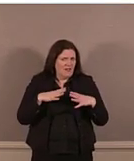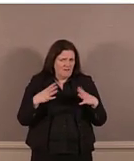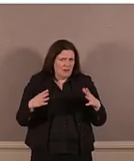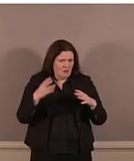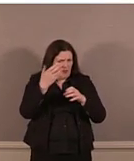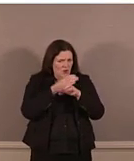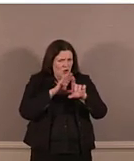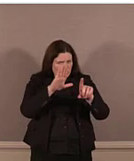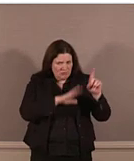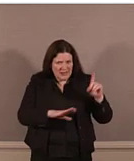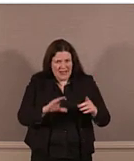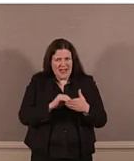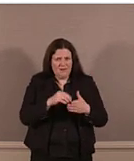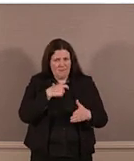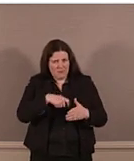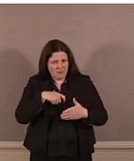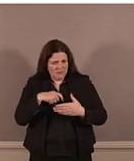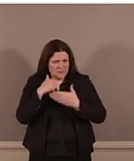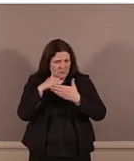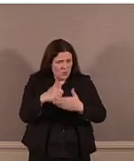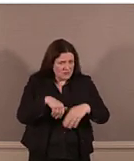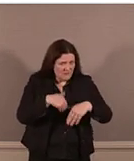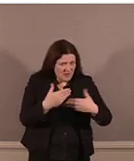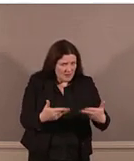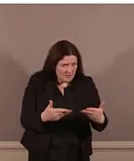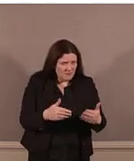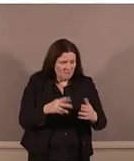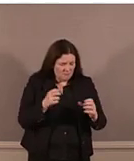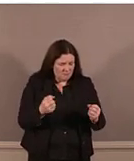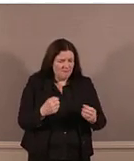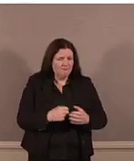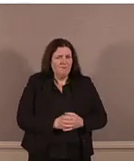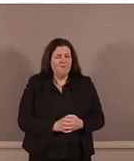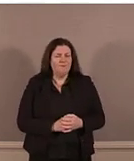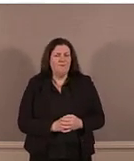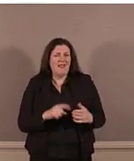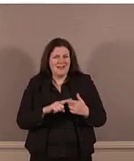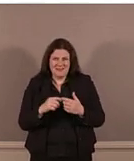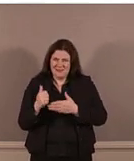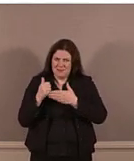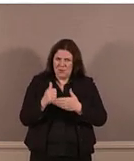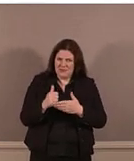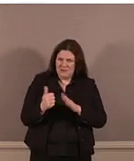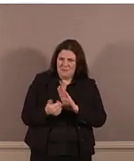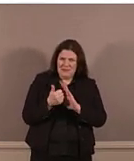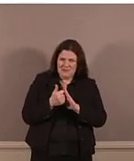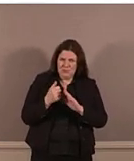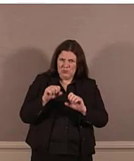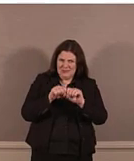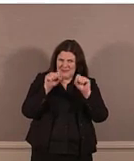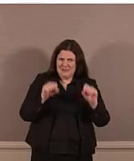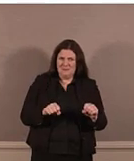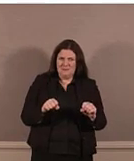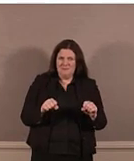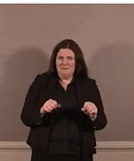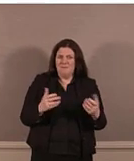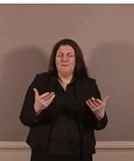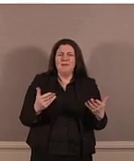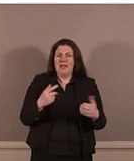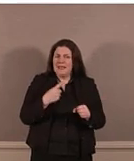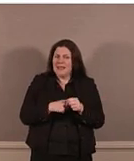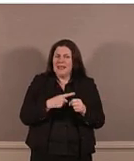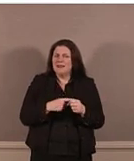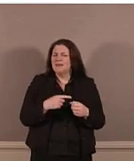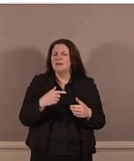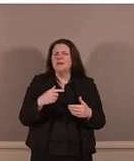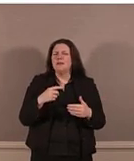There's personalised supports are available, and they have the supports built into your system. And again, it does the